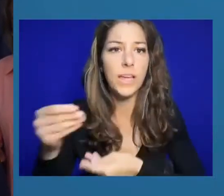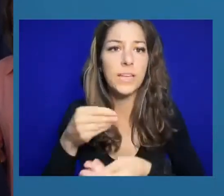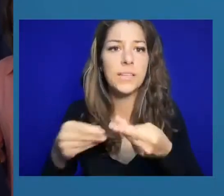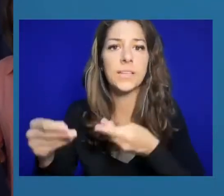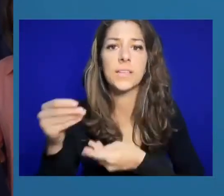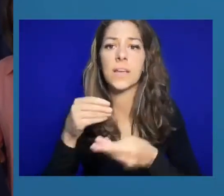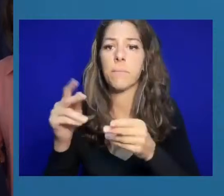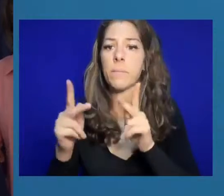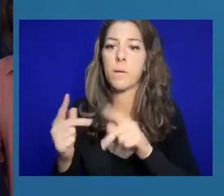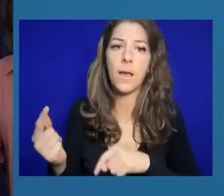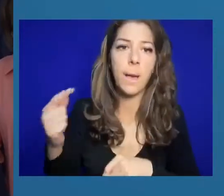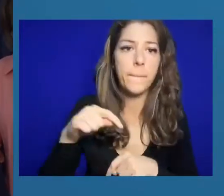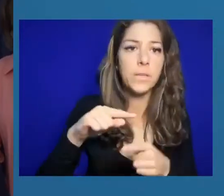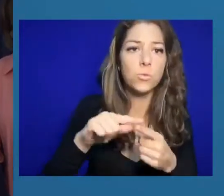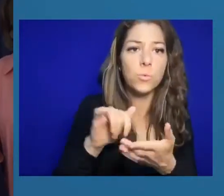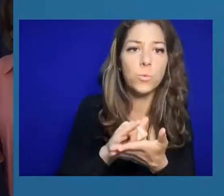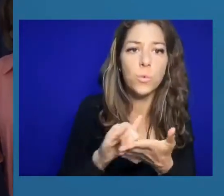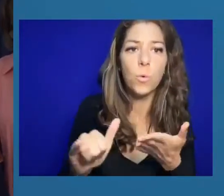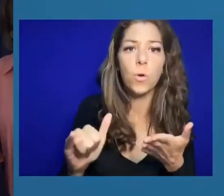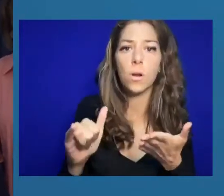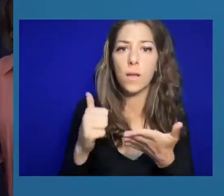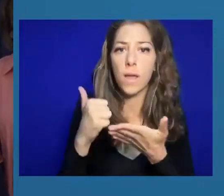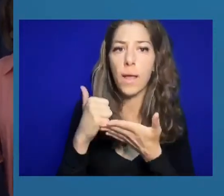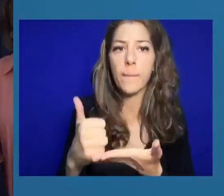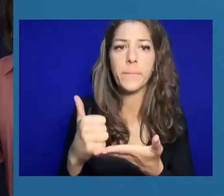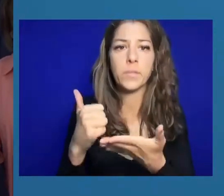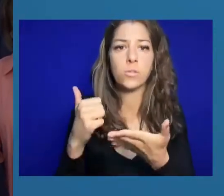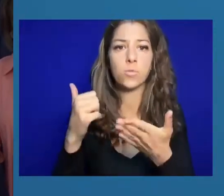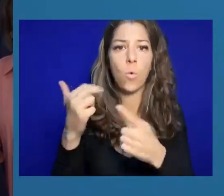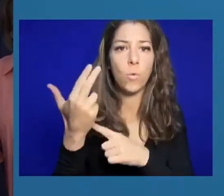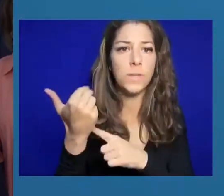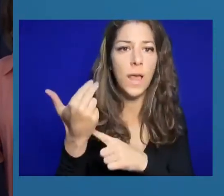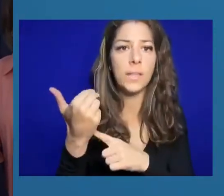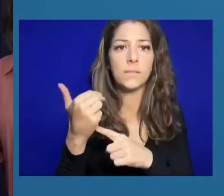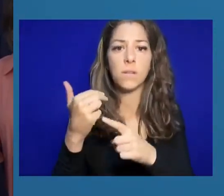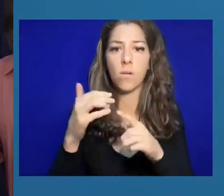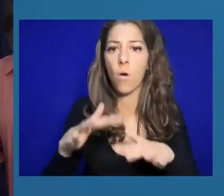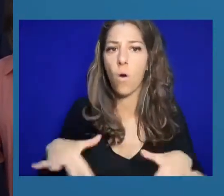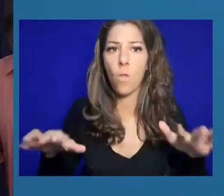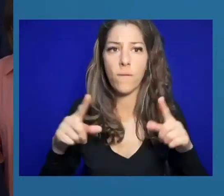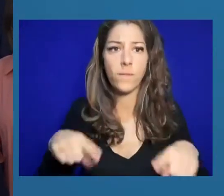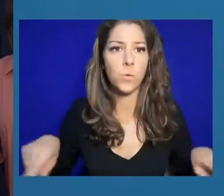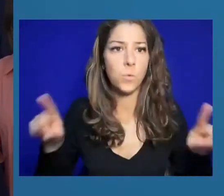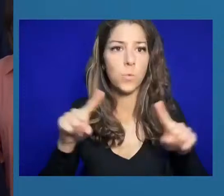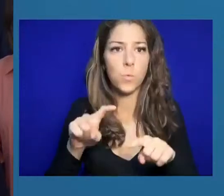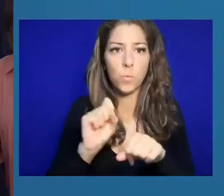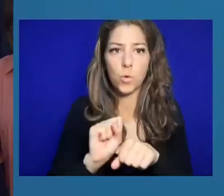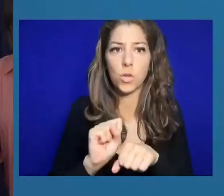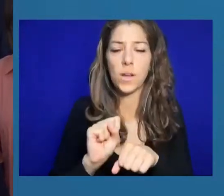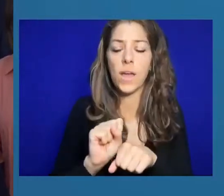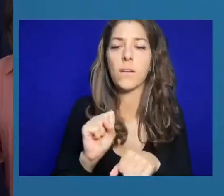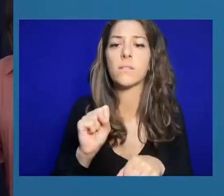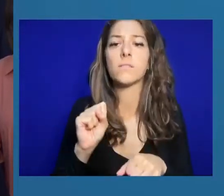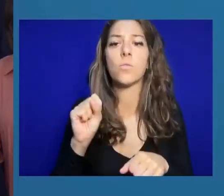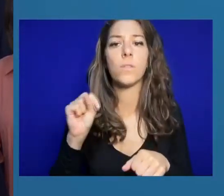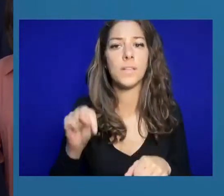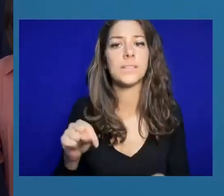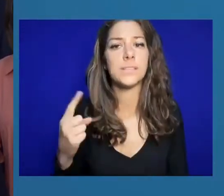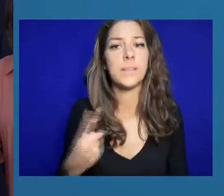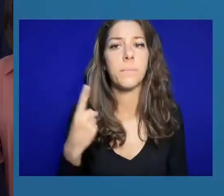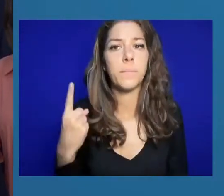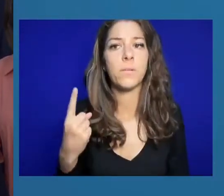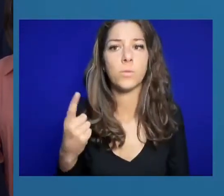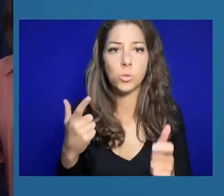people coming to New York and helping to stay in the hotels that all of you work at. So this was something that was